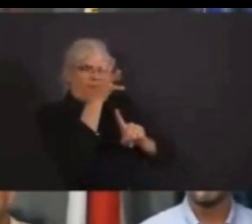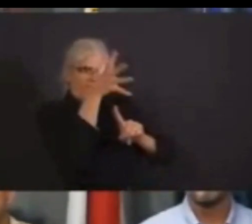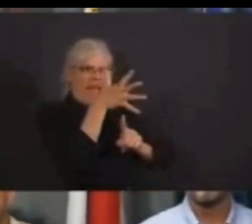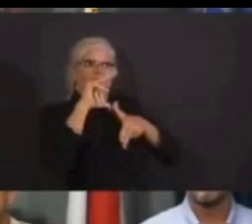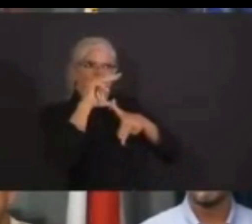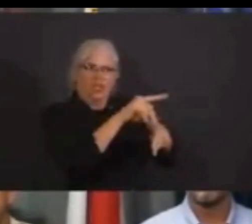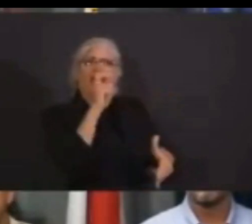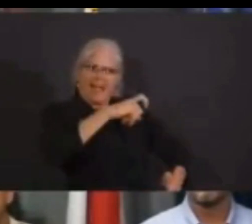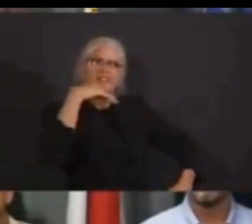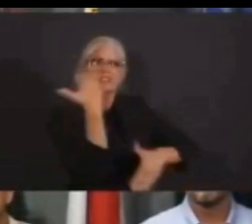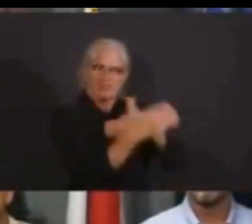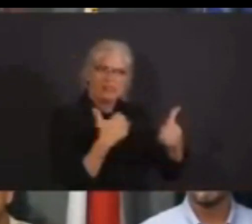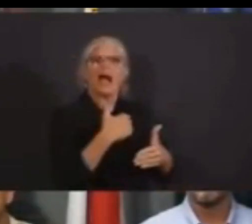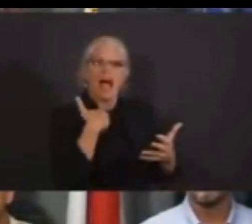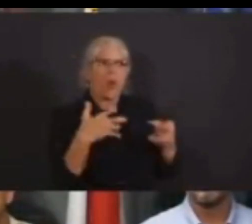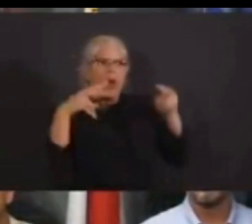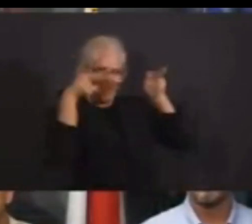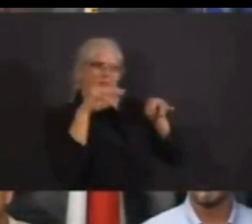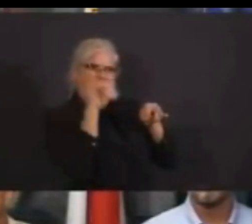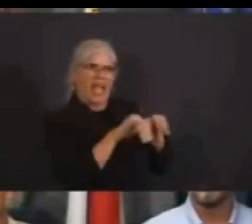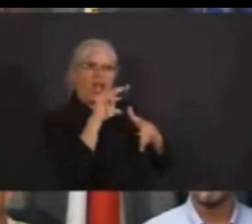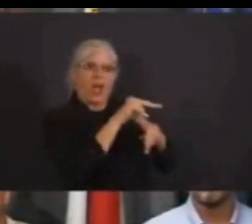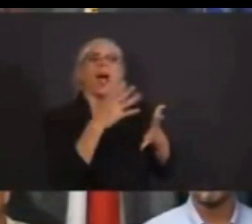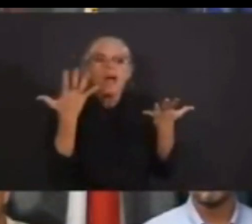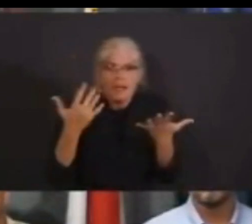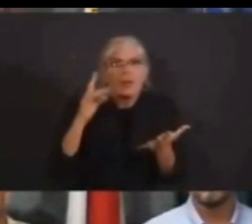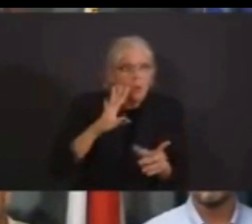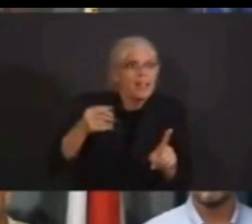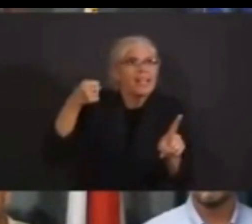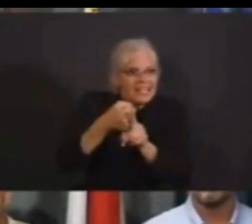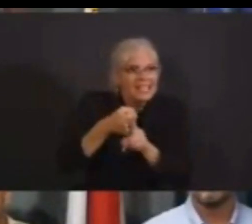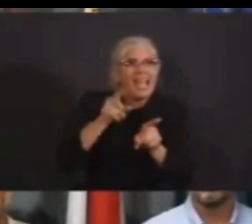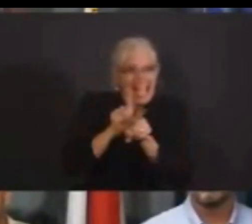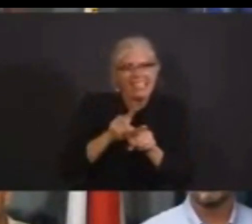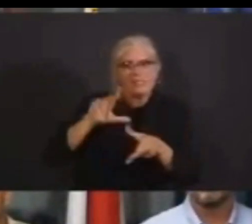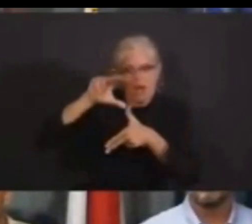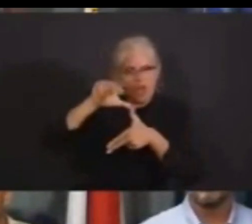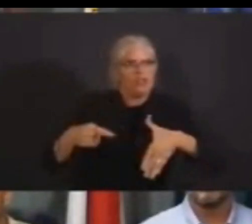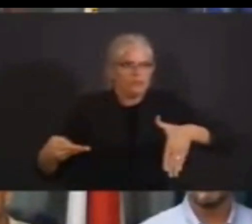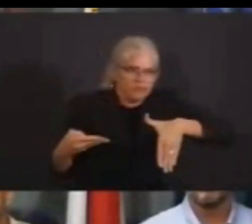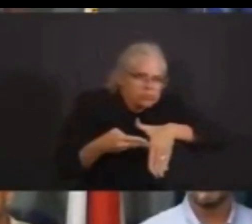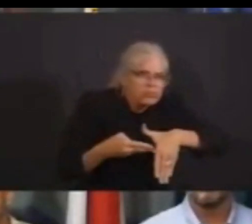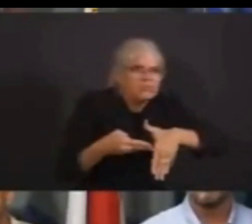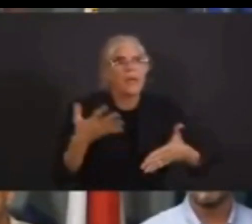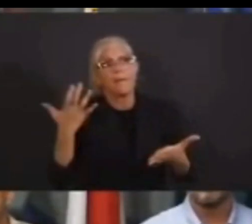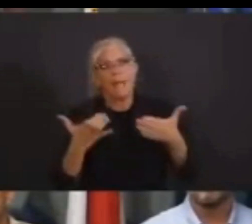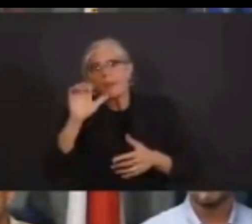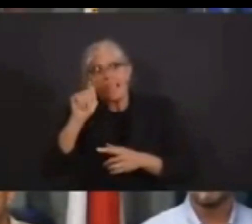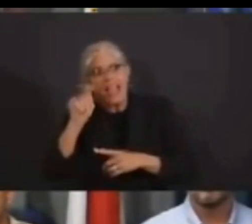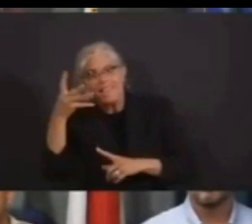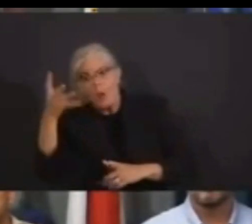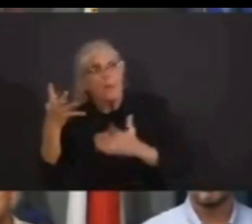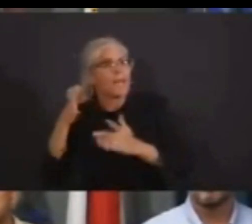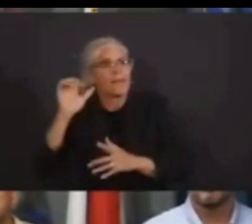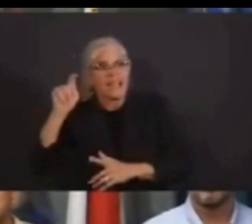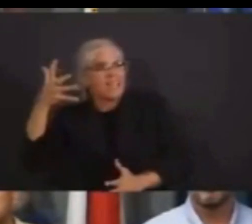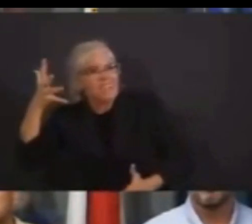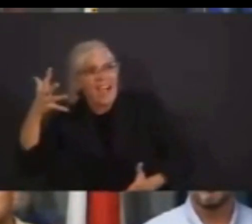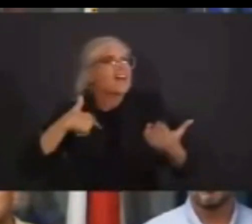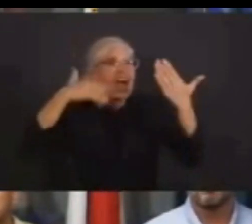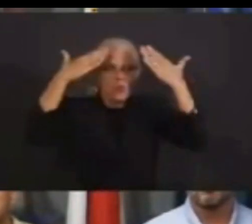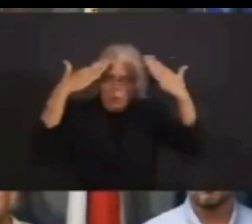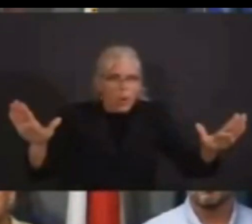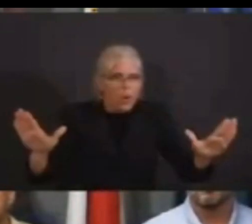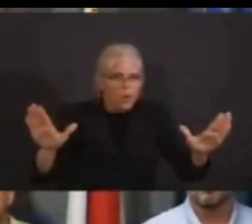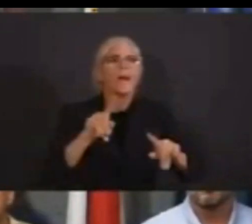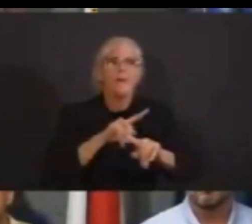now respond to something that may hit as a major hurricane, may be Category 4, may even be bigger than that. We hope